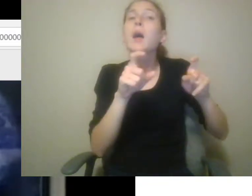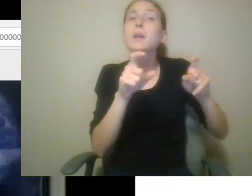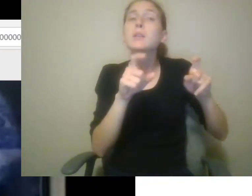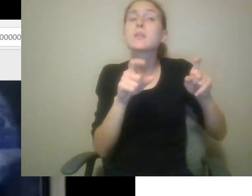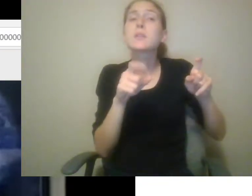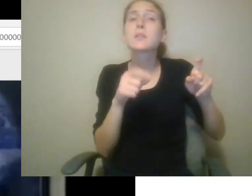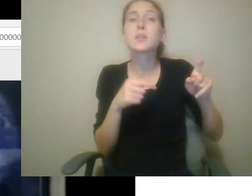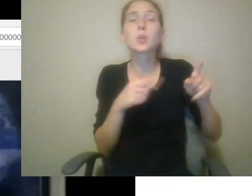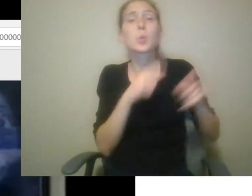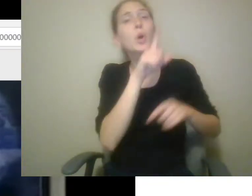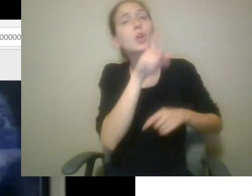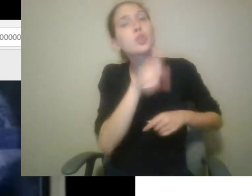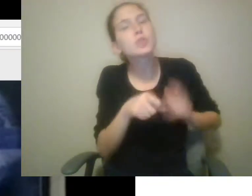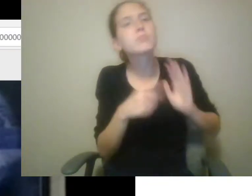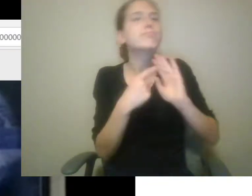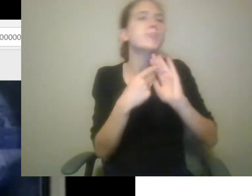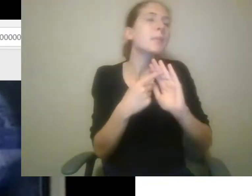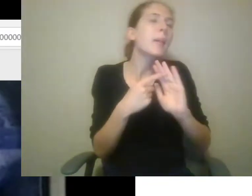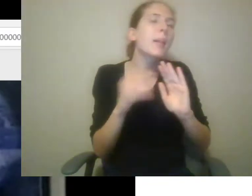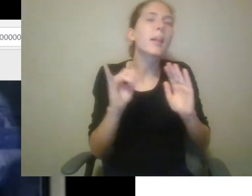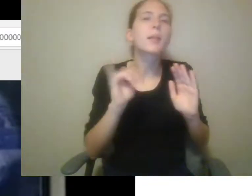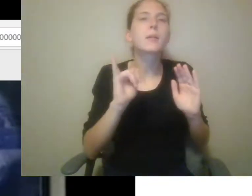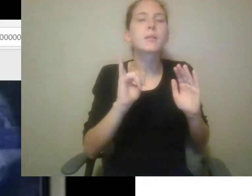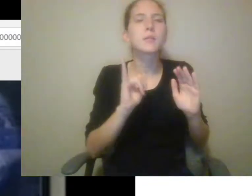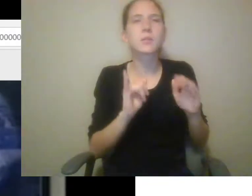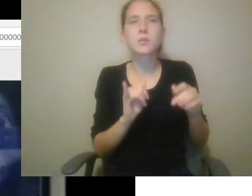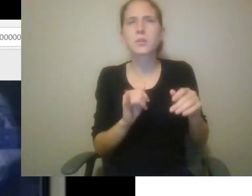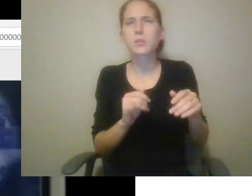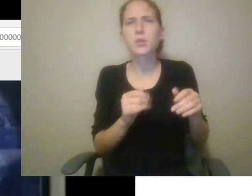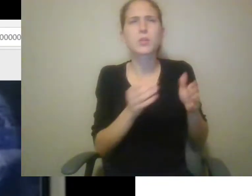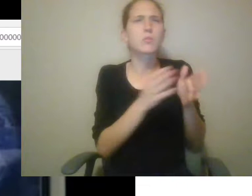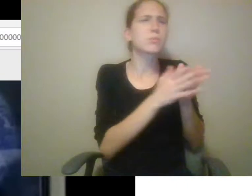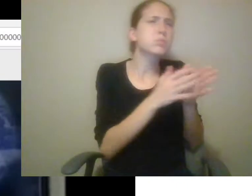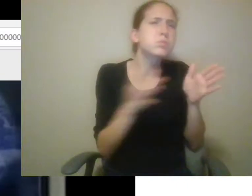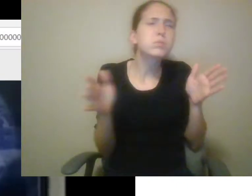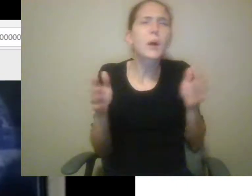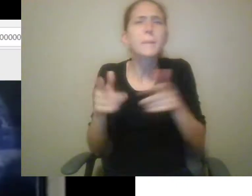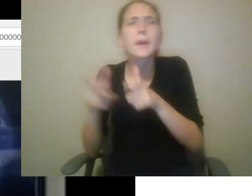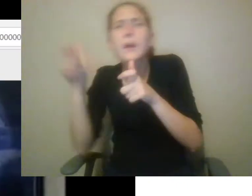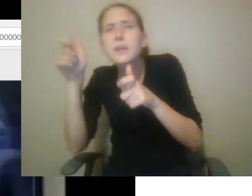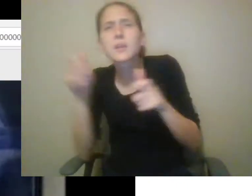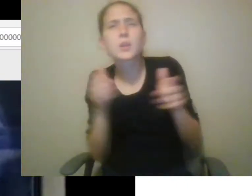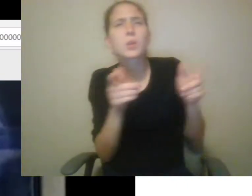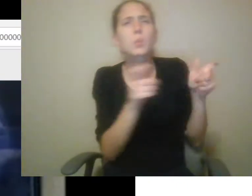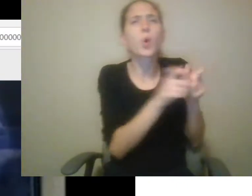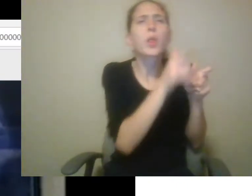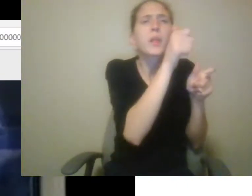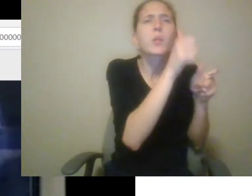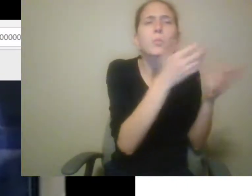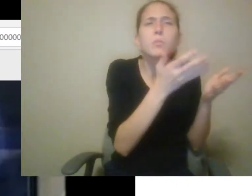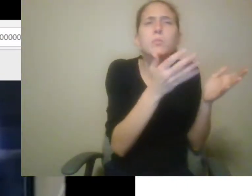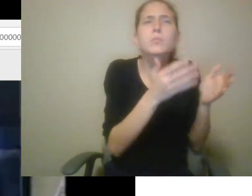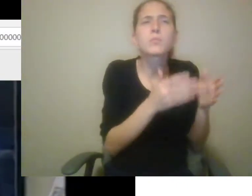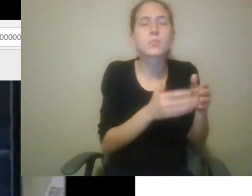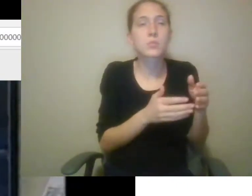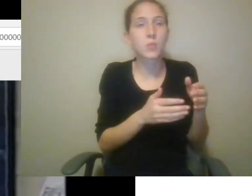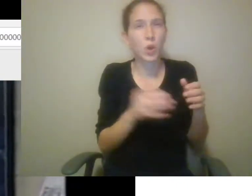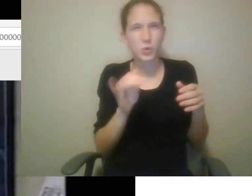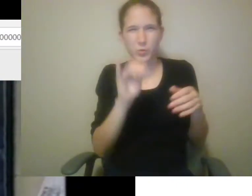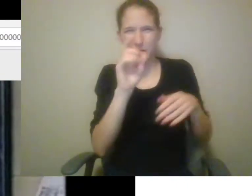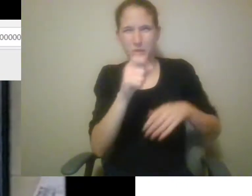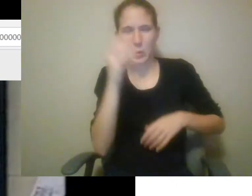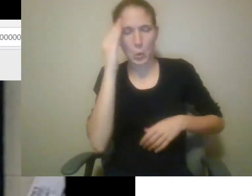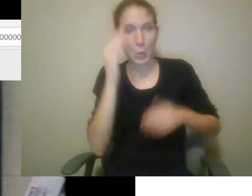are the smallest. And the fact that most are microscopic. All right, that would basically cover all